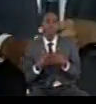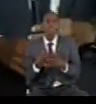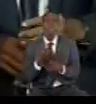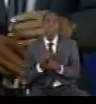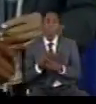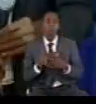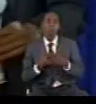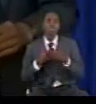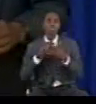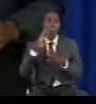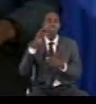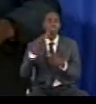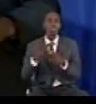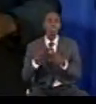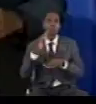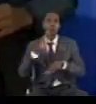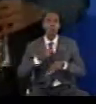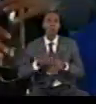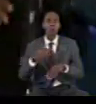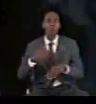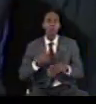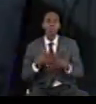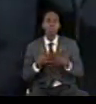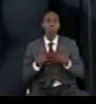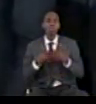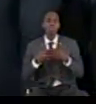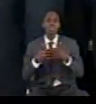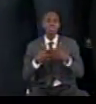Breathe. Just breathe your name upon me.